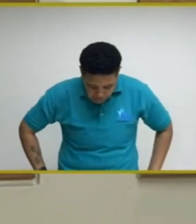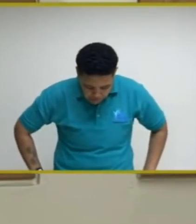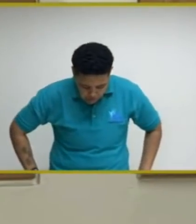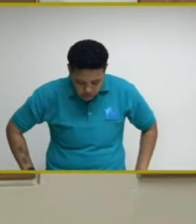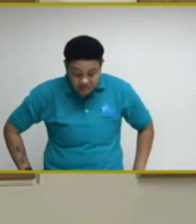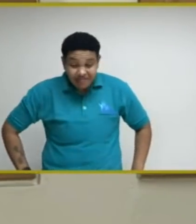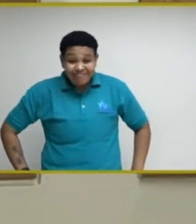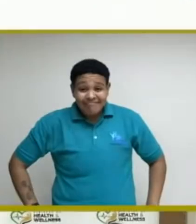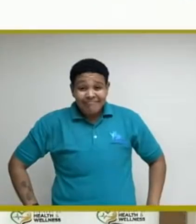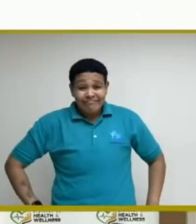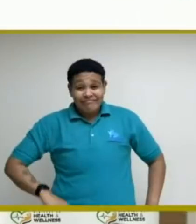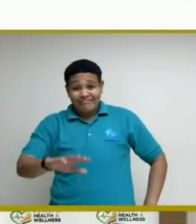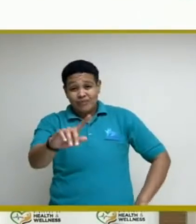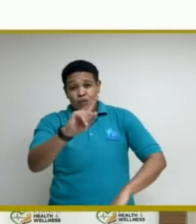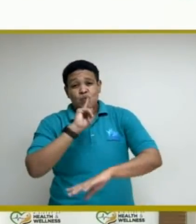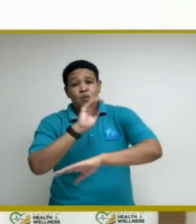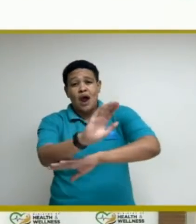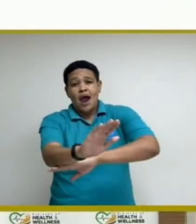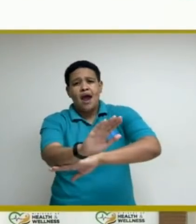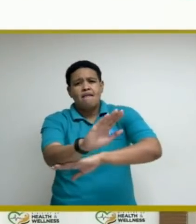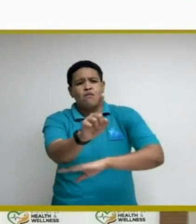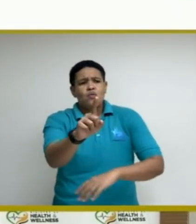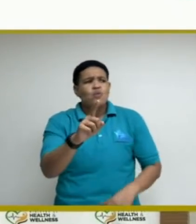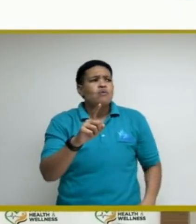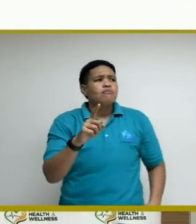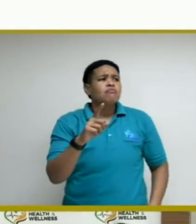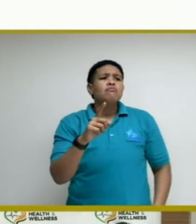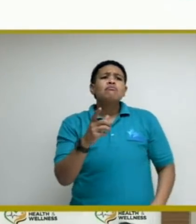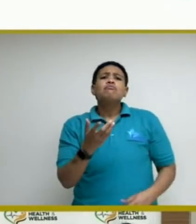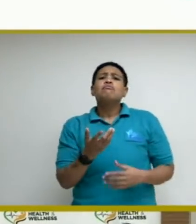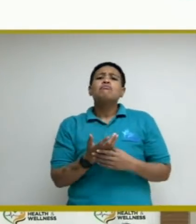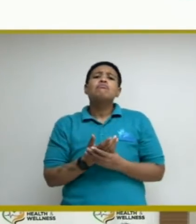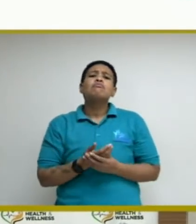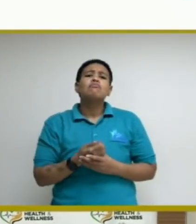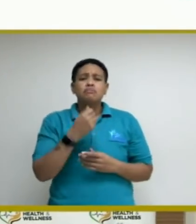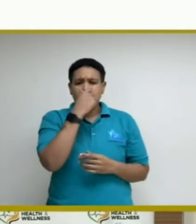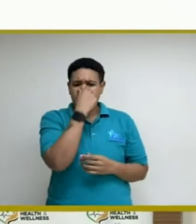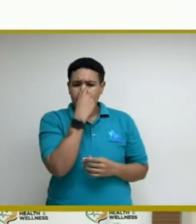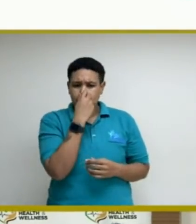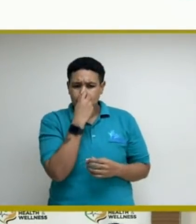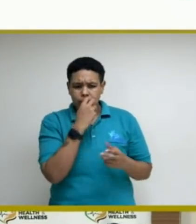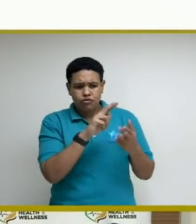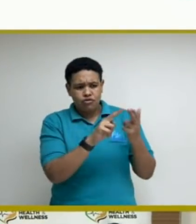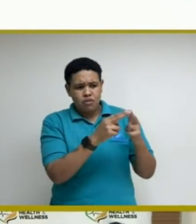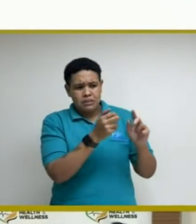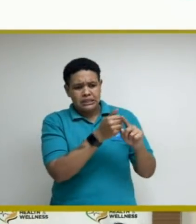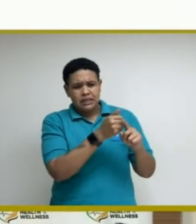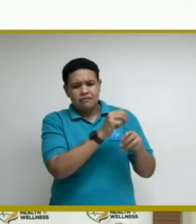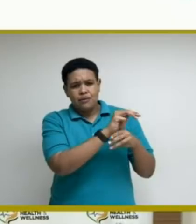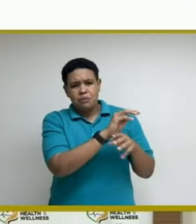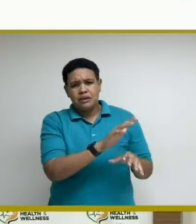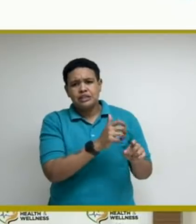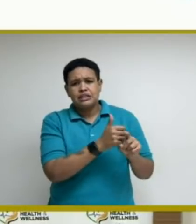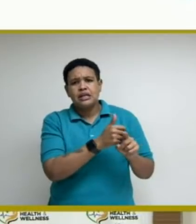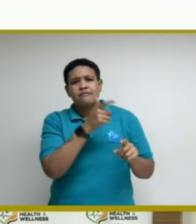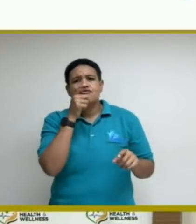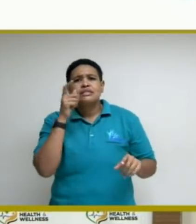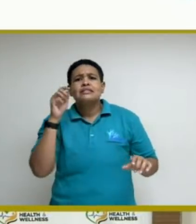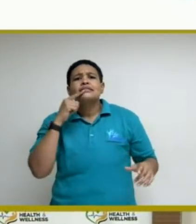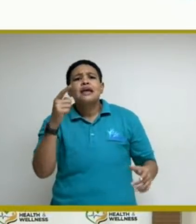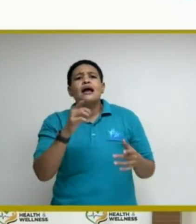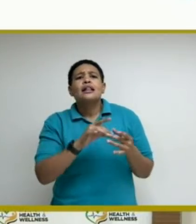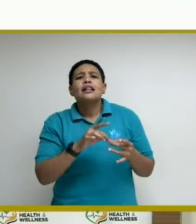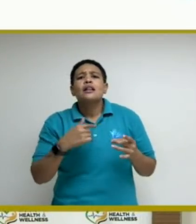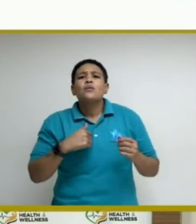Good afternoon, everyone. So just to say again the numbers that the Minister has just said. We